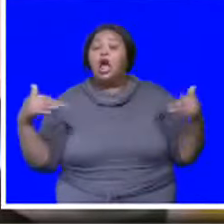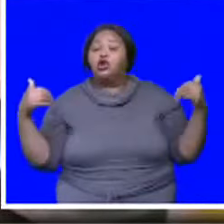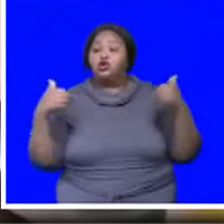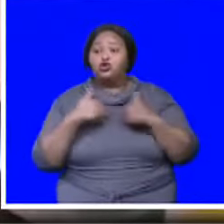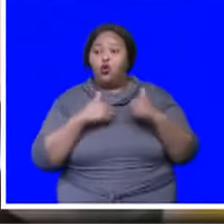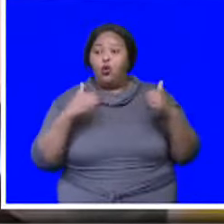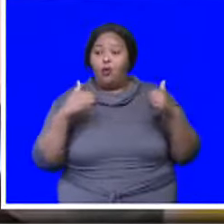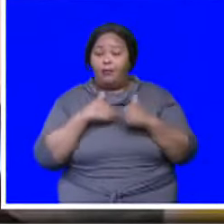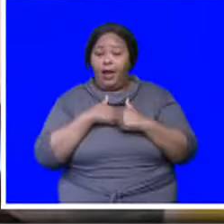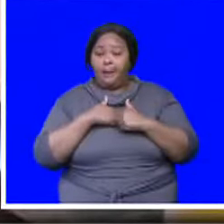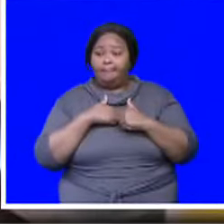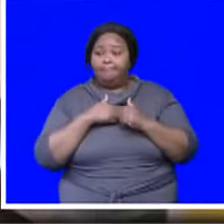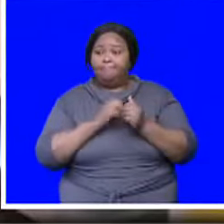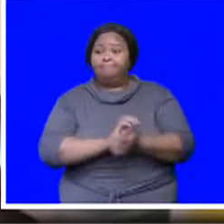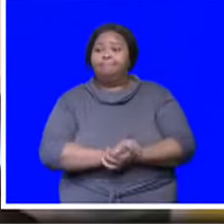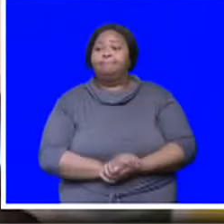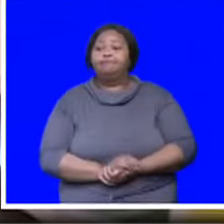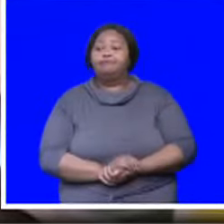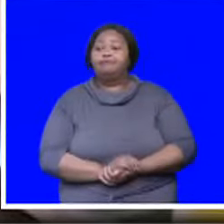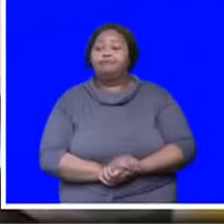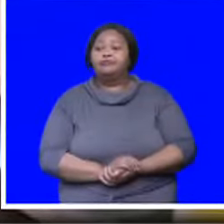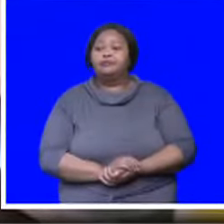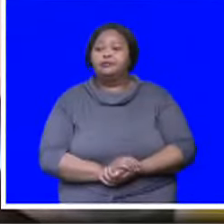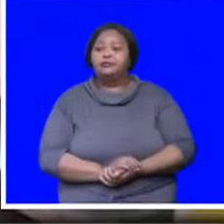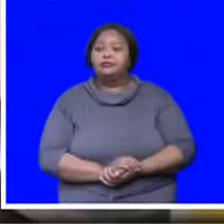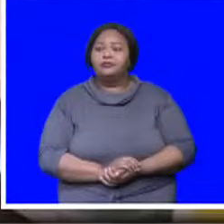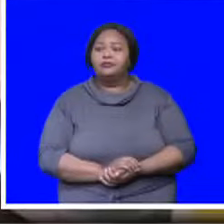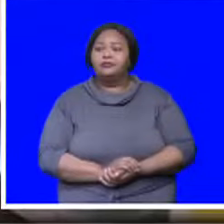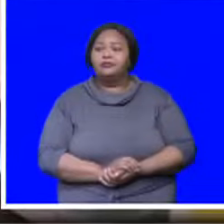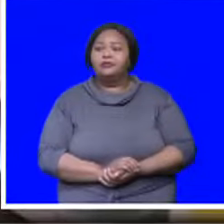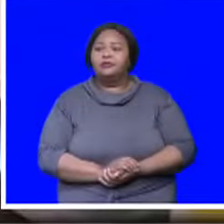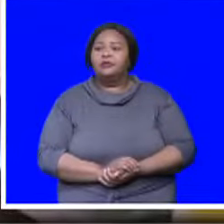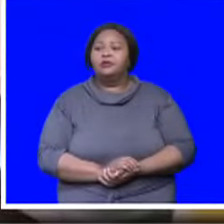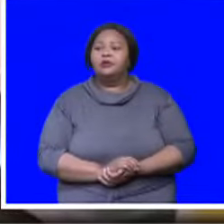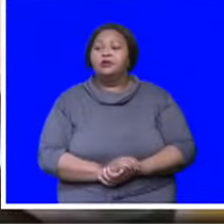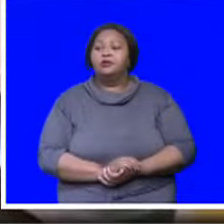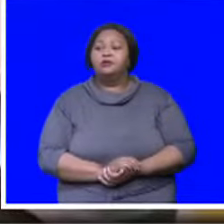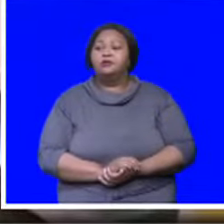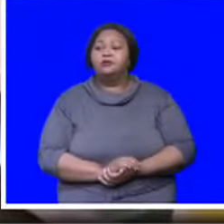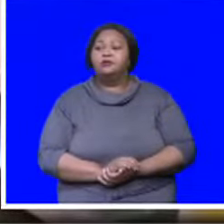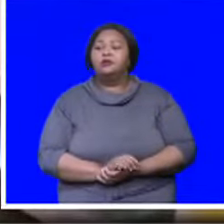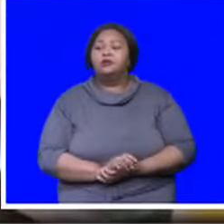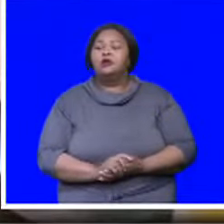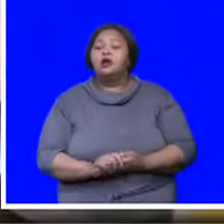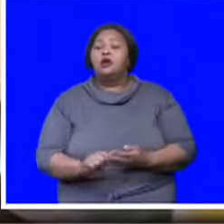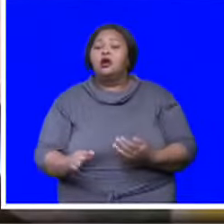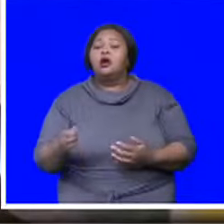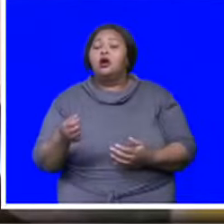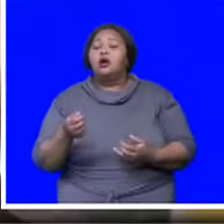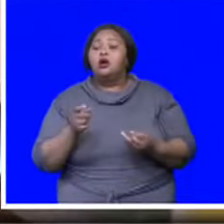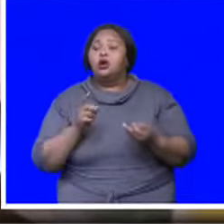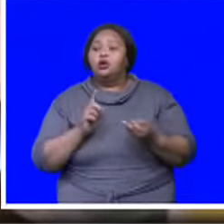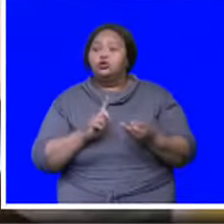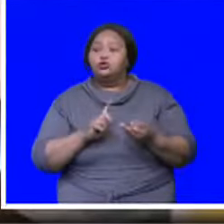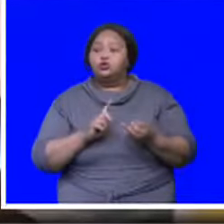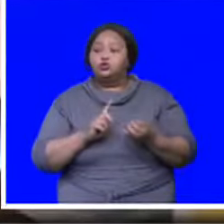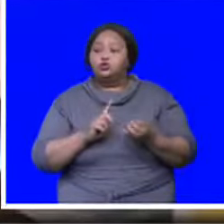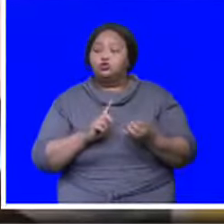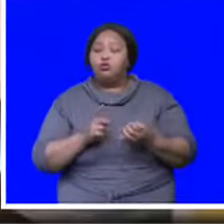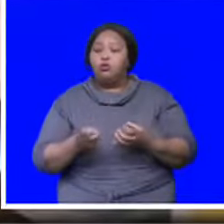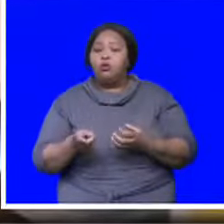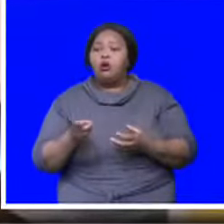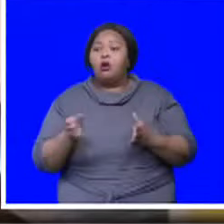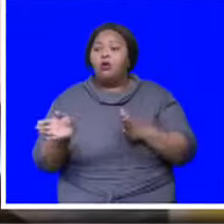from we have seen more heat waves. Climate change can also cause severe